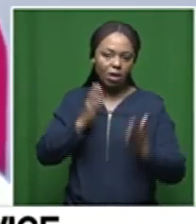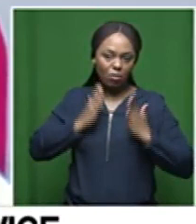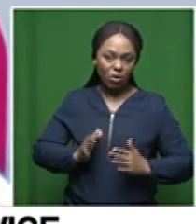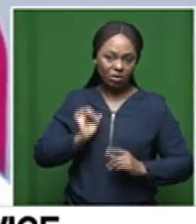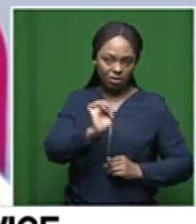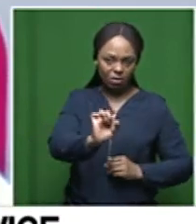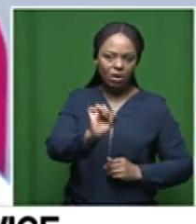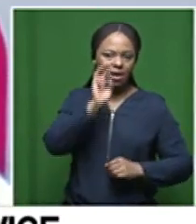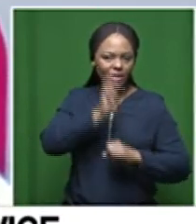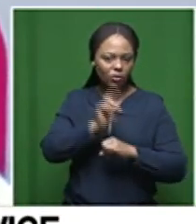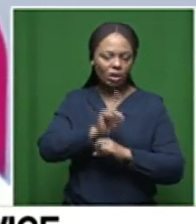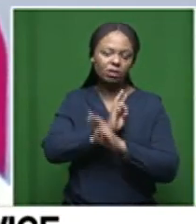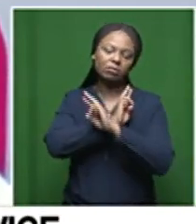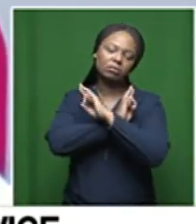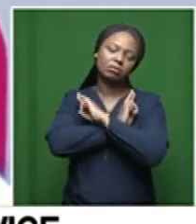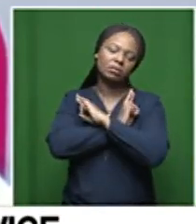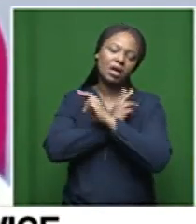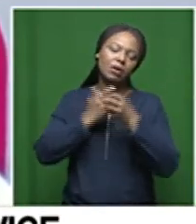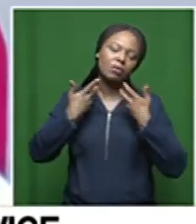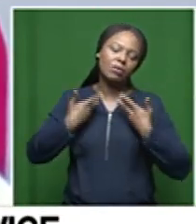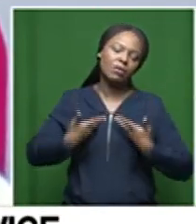and also to kind of